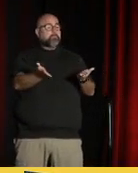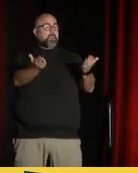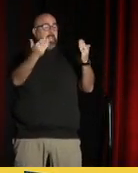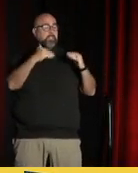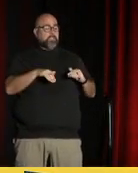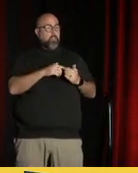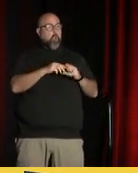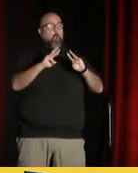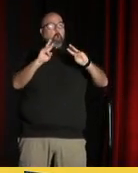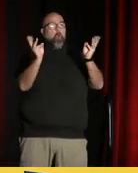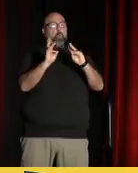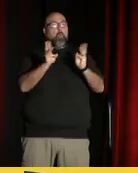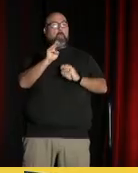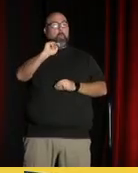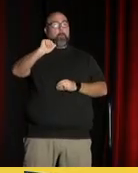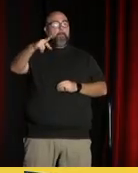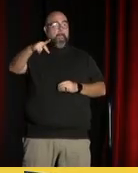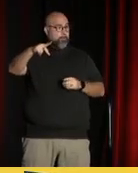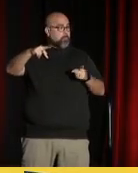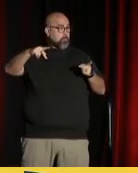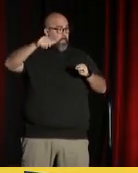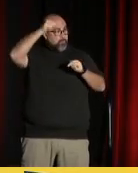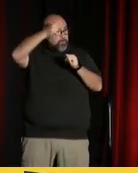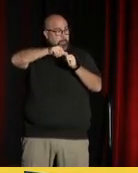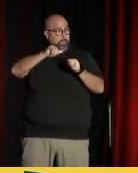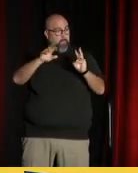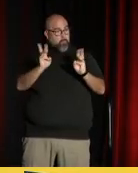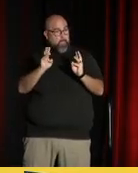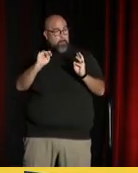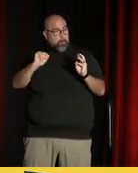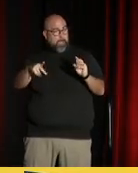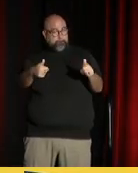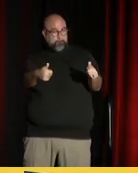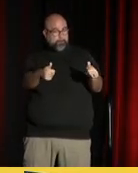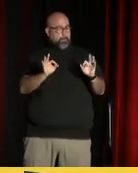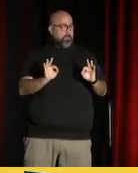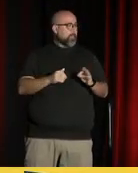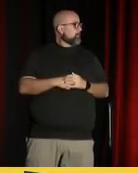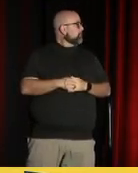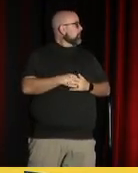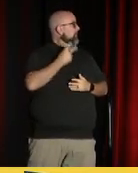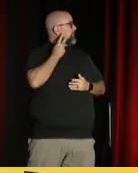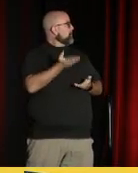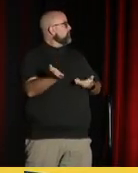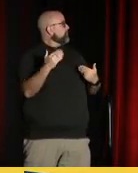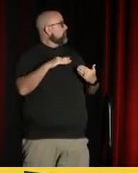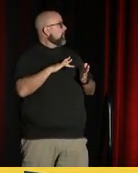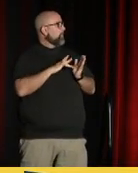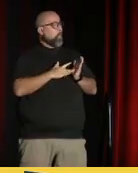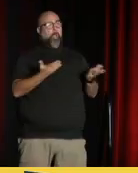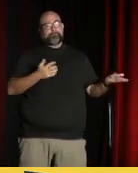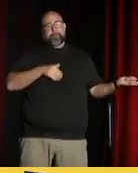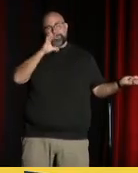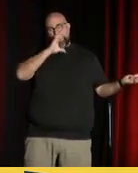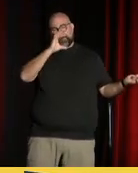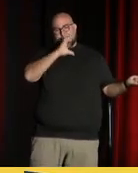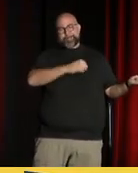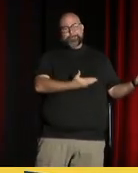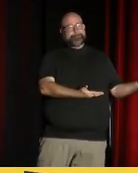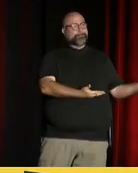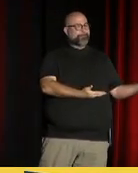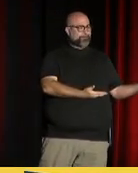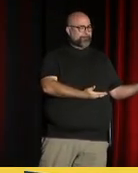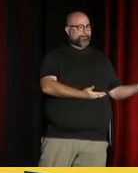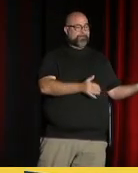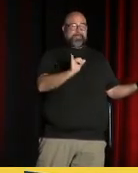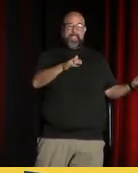the weather map. Who's got the weather? Oh, I got these guys here in the weather. Let's see what we have going on in the middle. Oh, the comics.